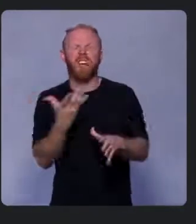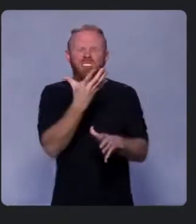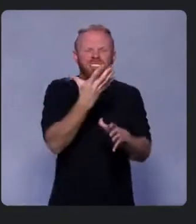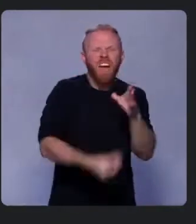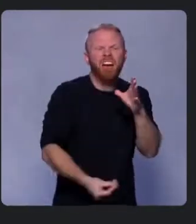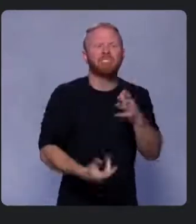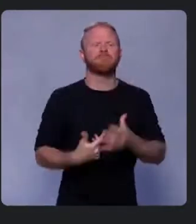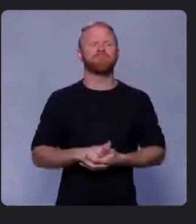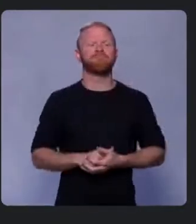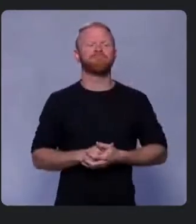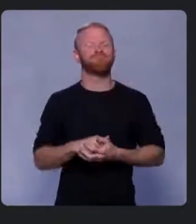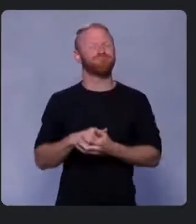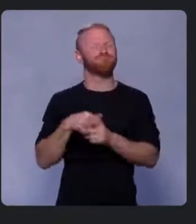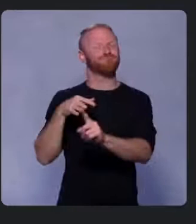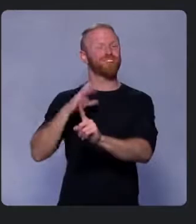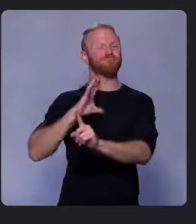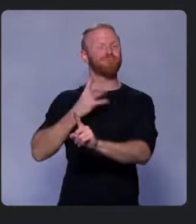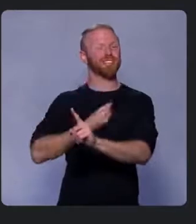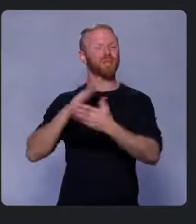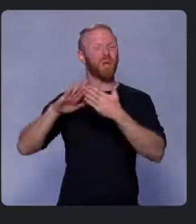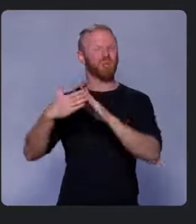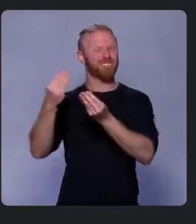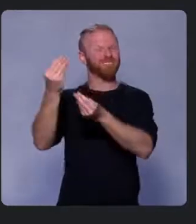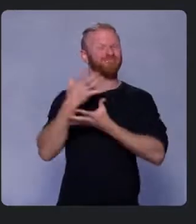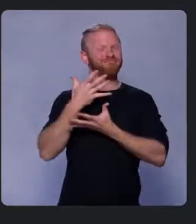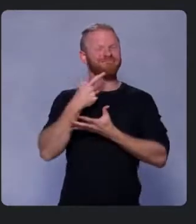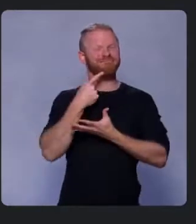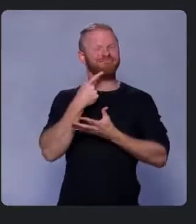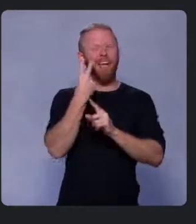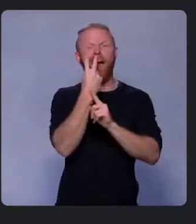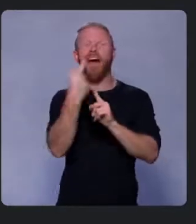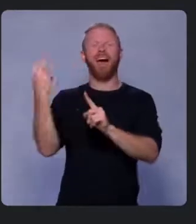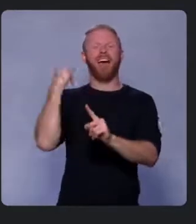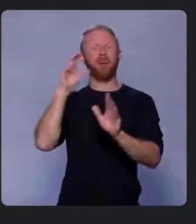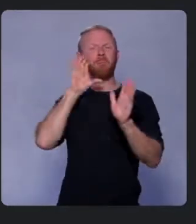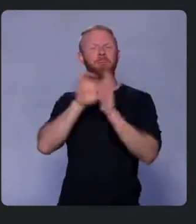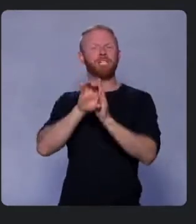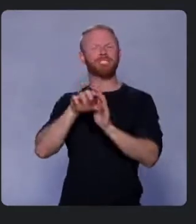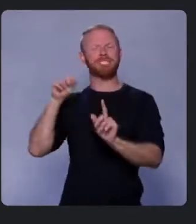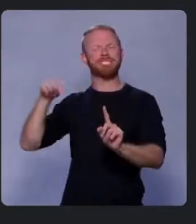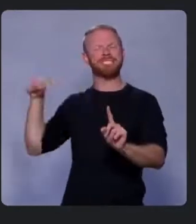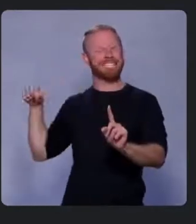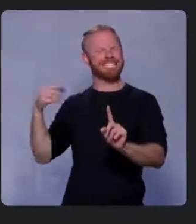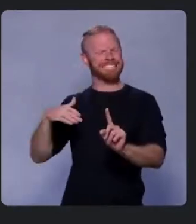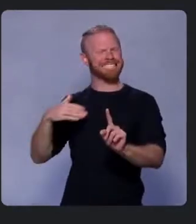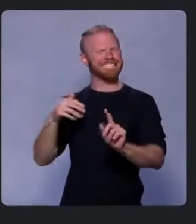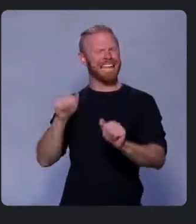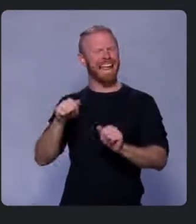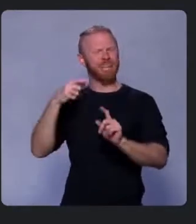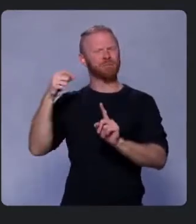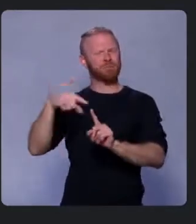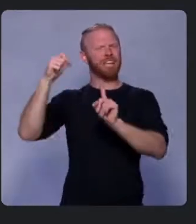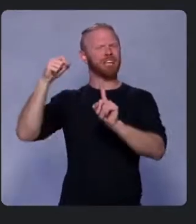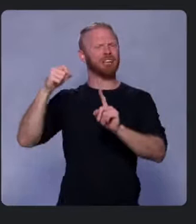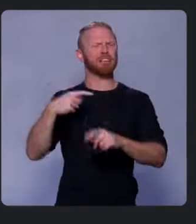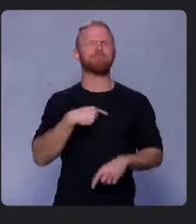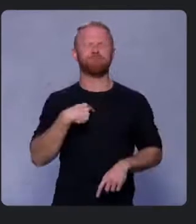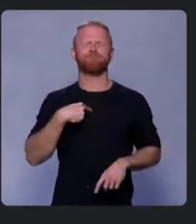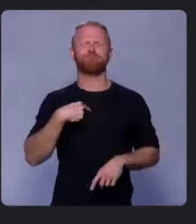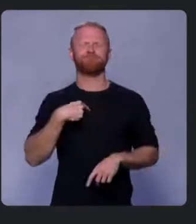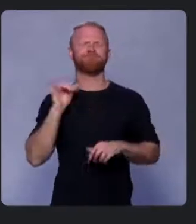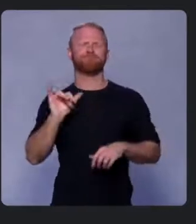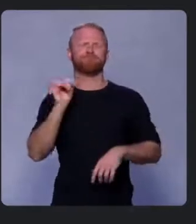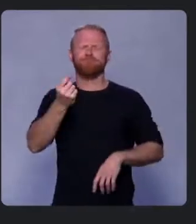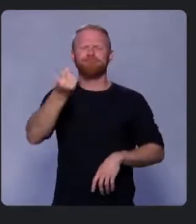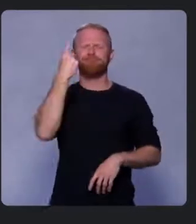Specifically, we heard from the transgender community that resurfacing certain photos can be painful. So we are working directly with our partners